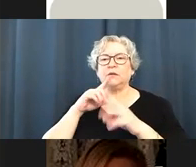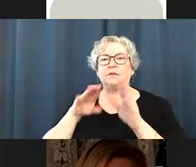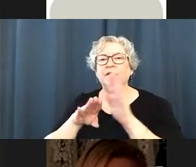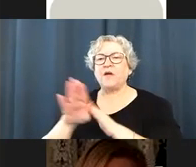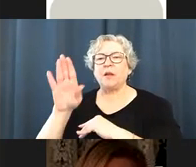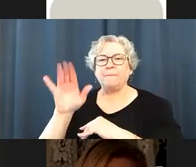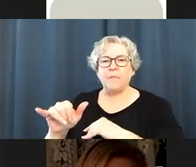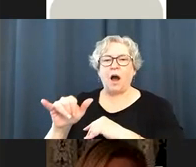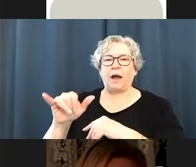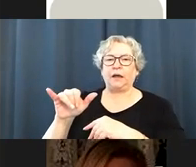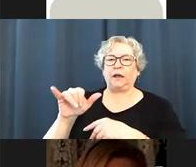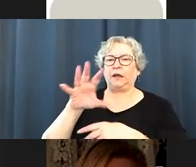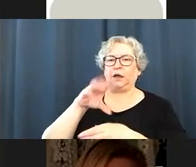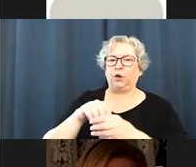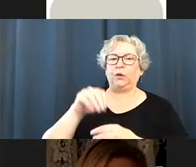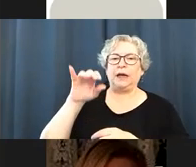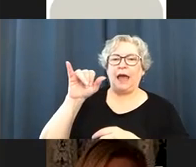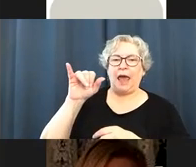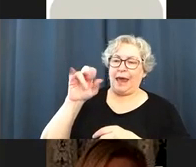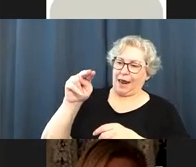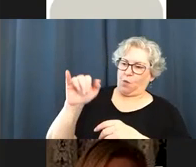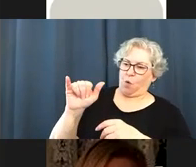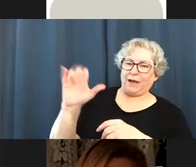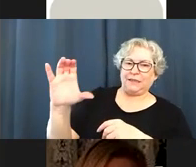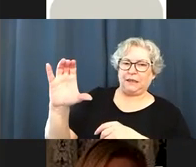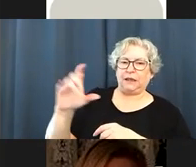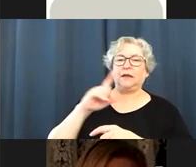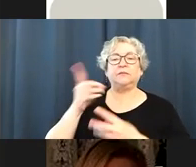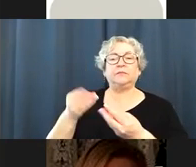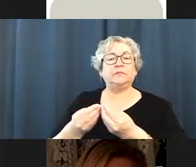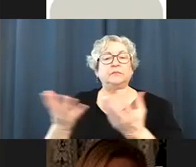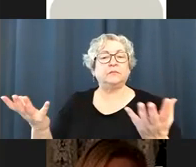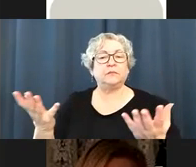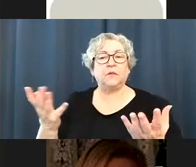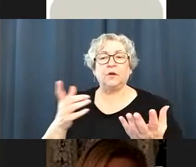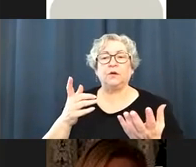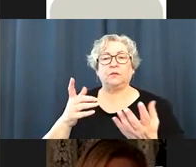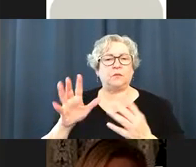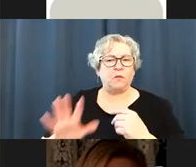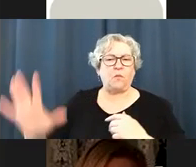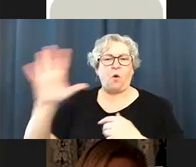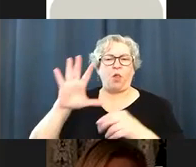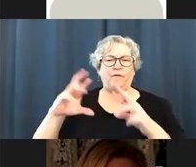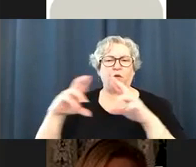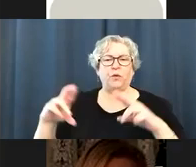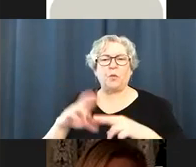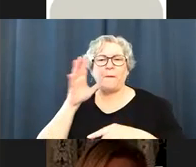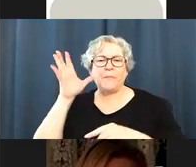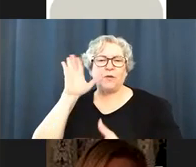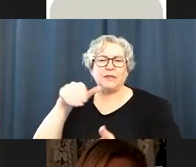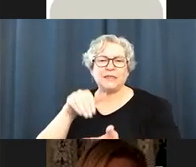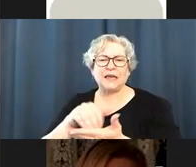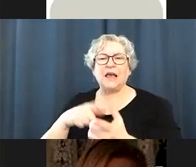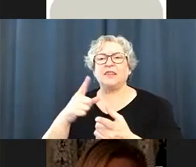by Include NYC, and it is distributed to throughout the region, where parent centers can